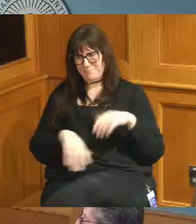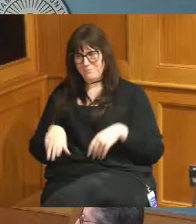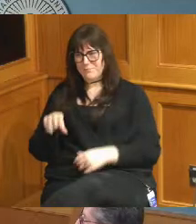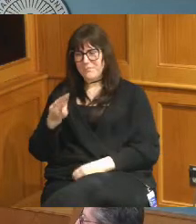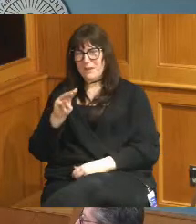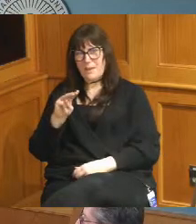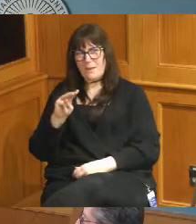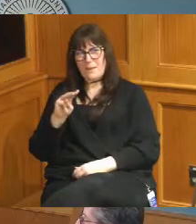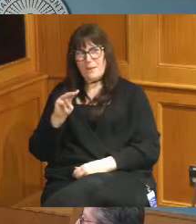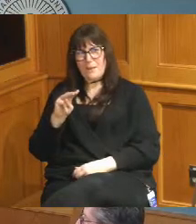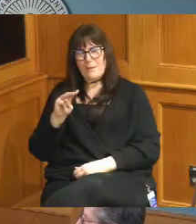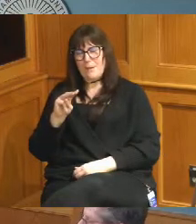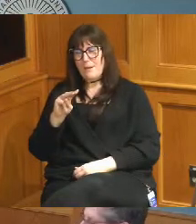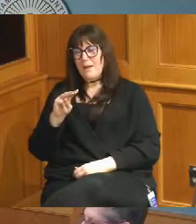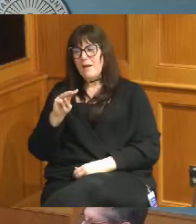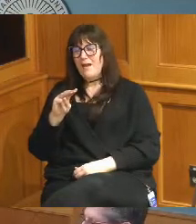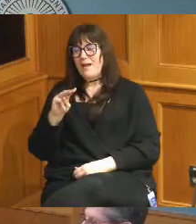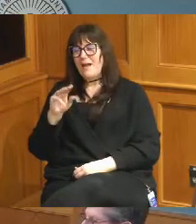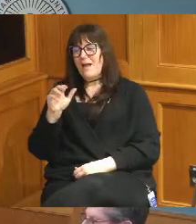Mayor Aaron Brown.